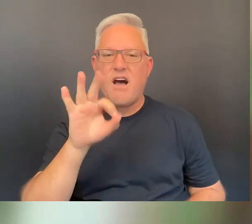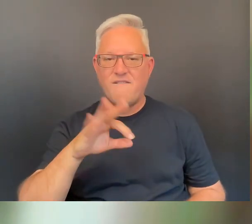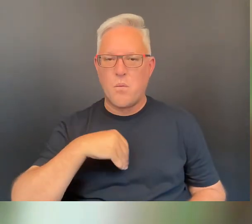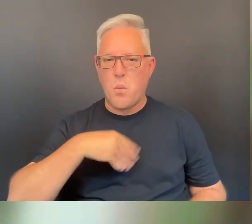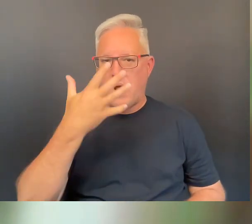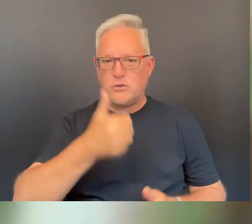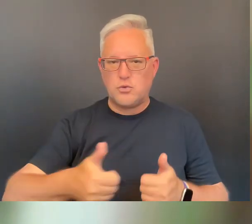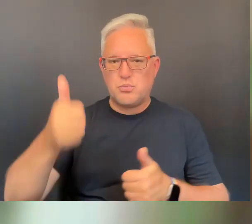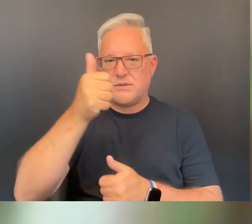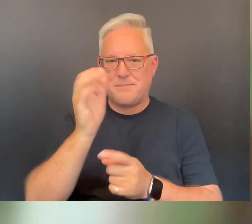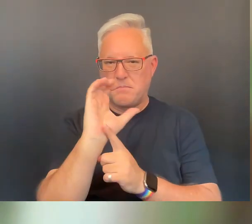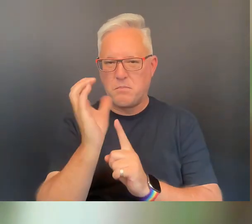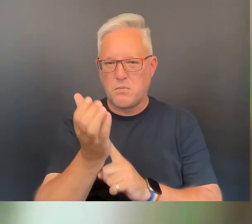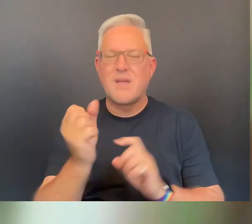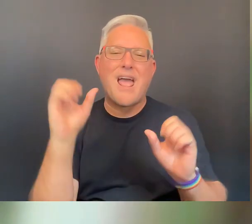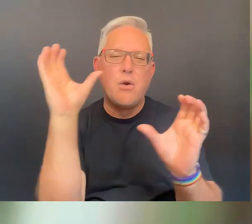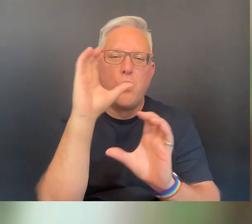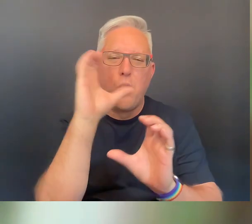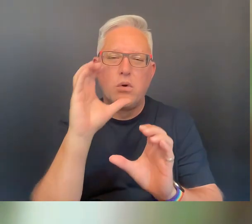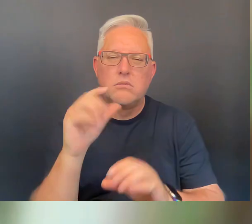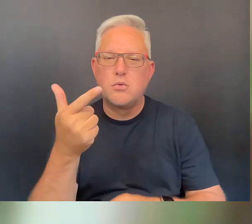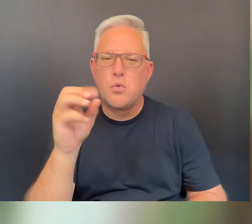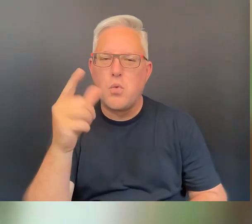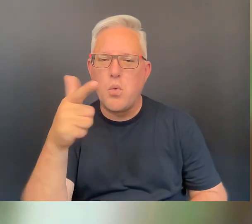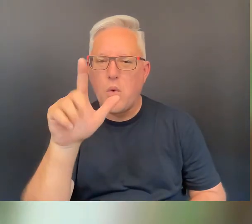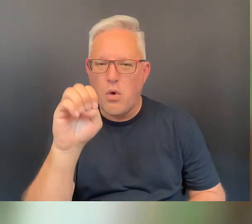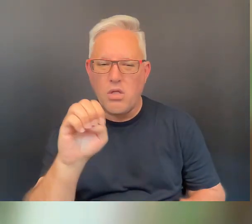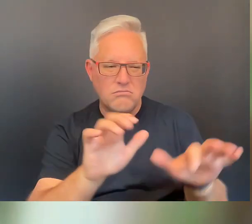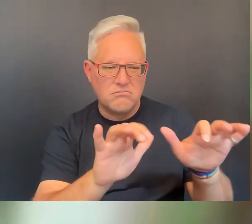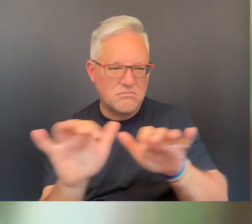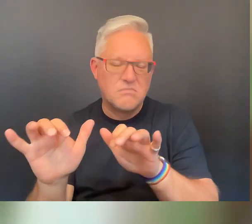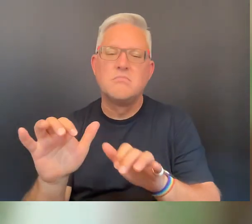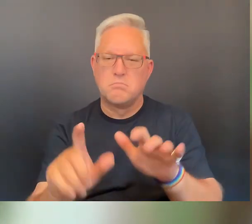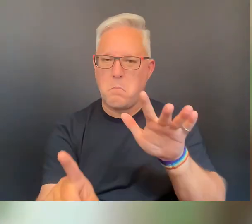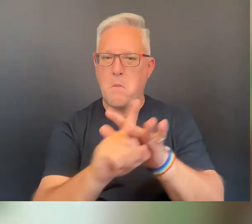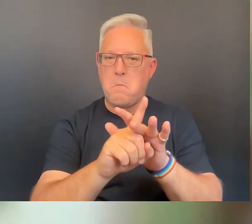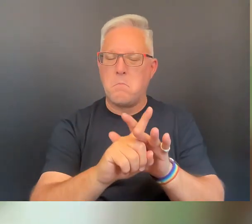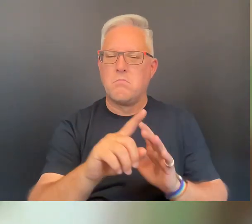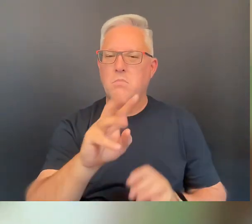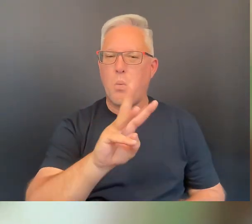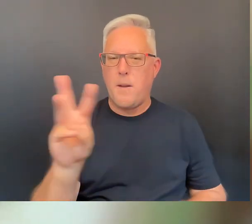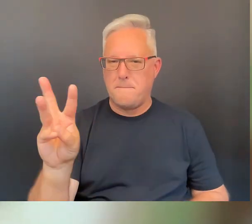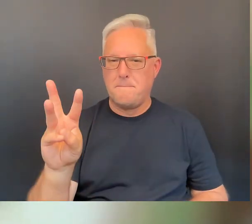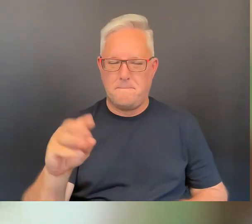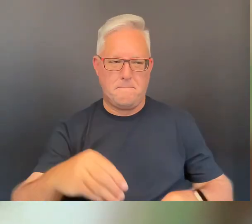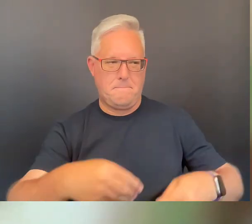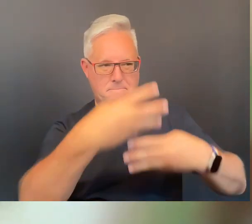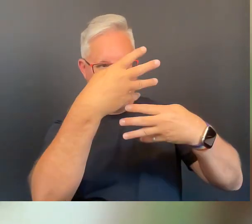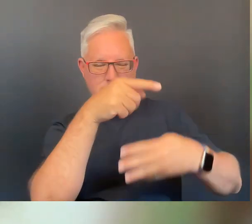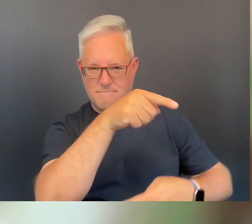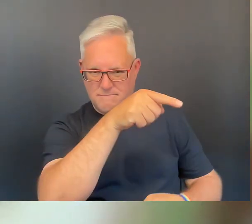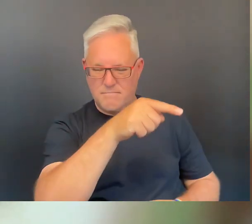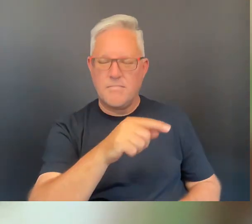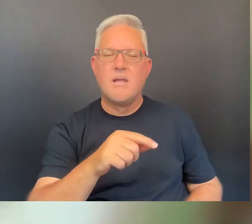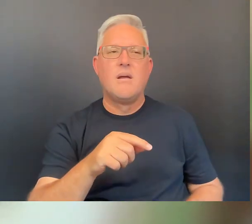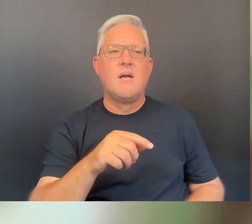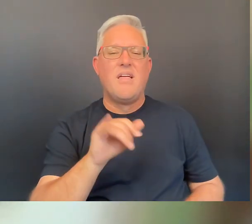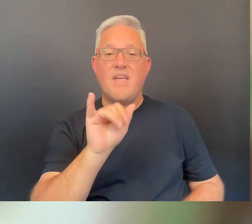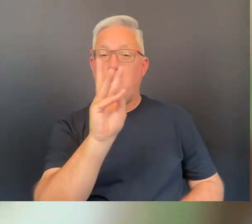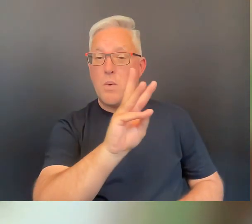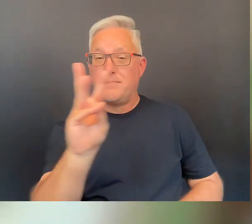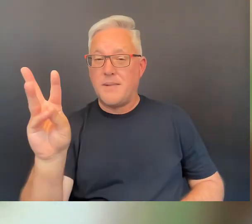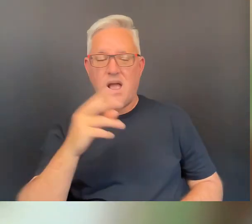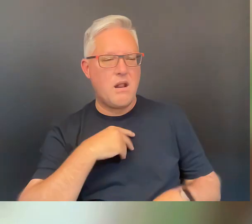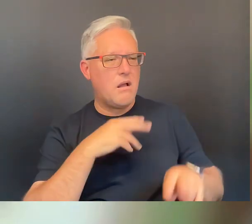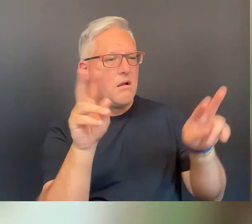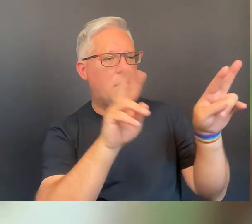that, it'll pop right up. It's a website now, and for me, it just really helped put a